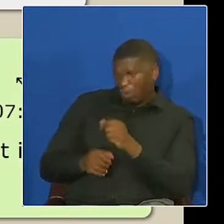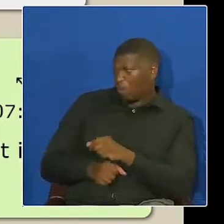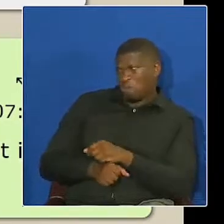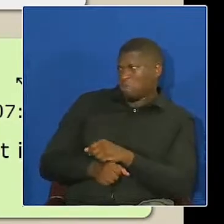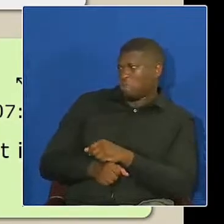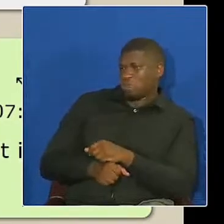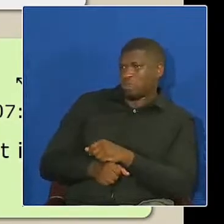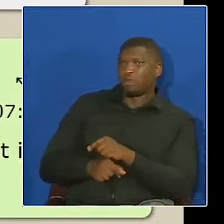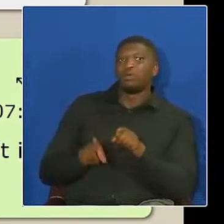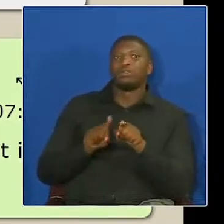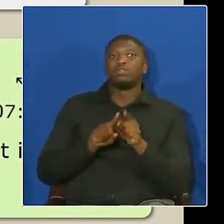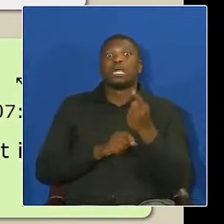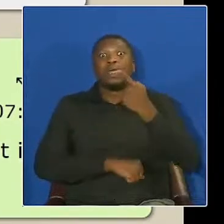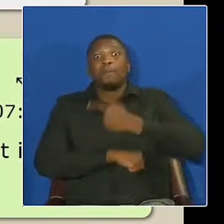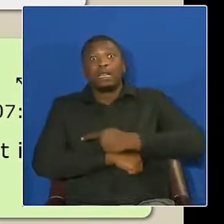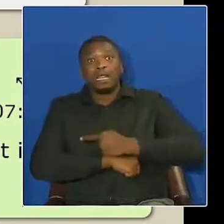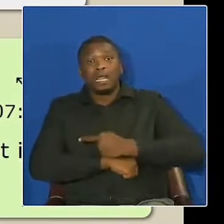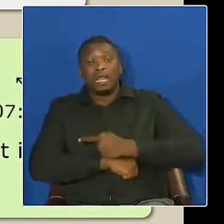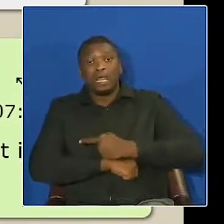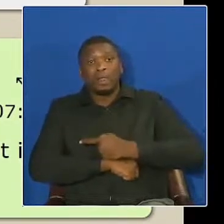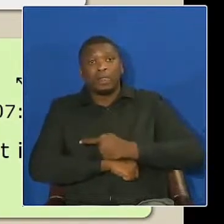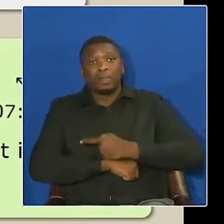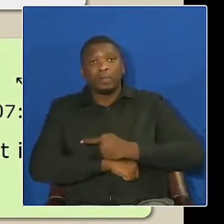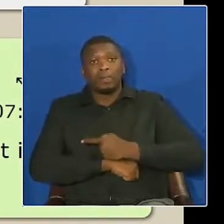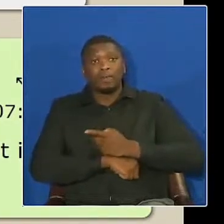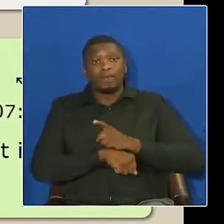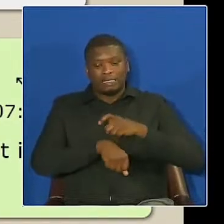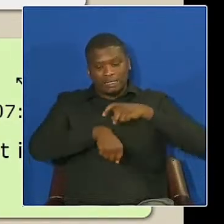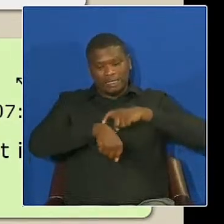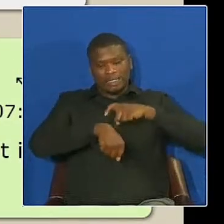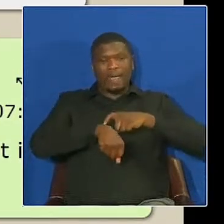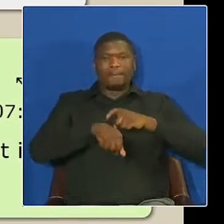Then on the same day at